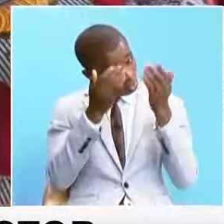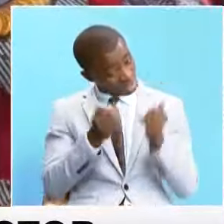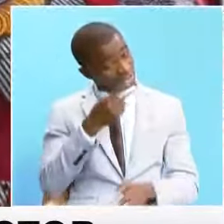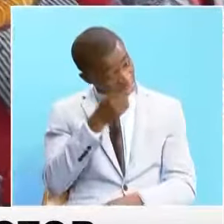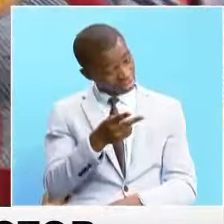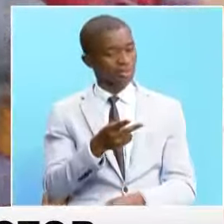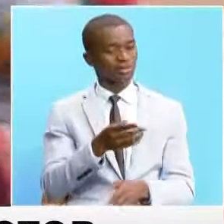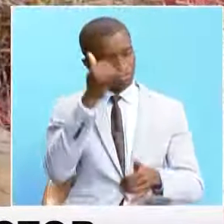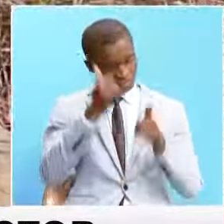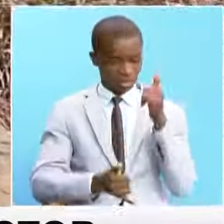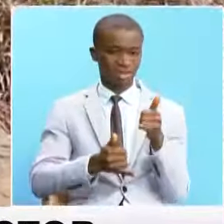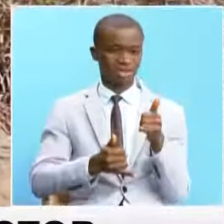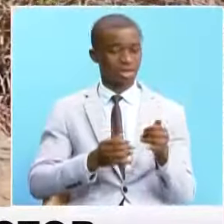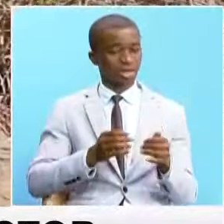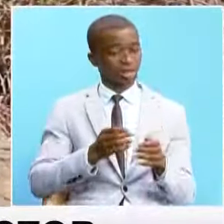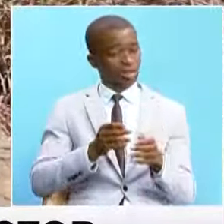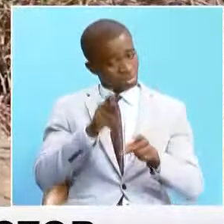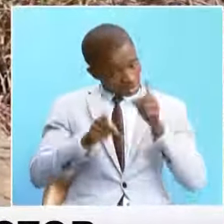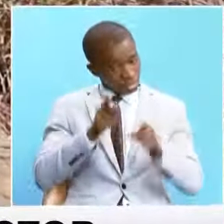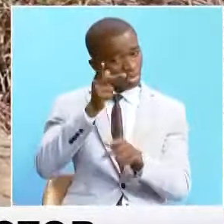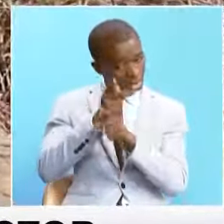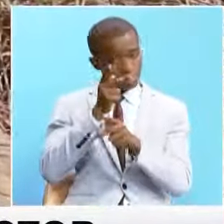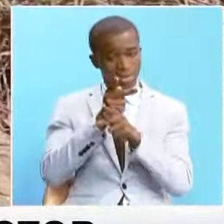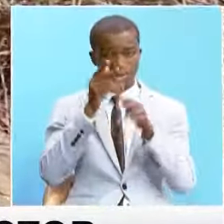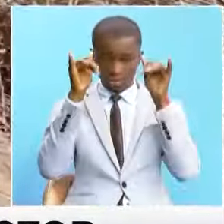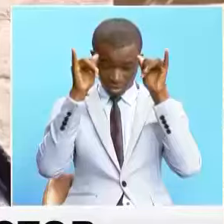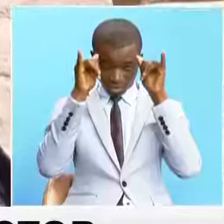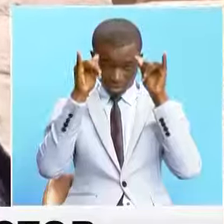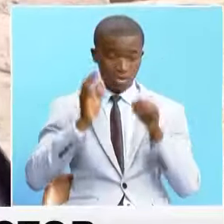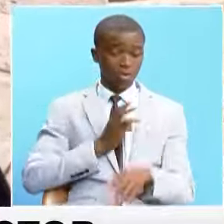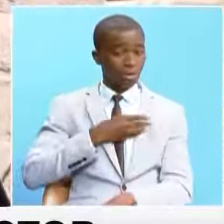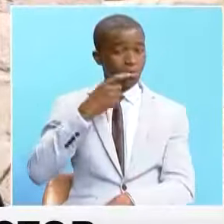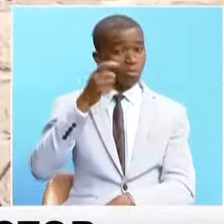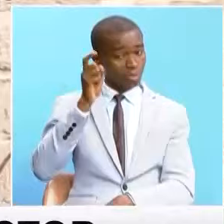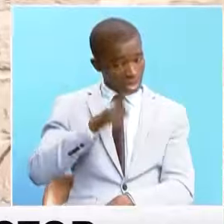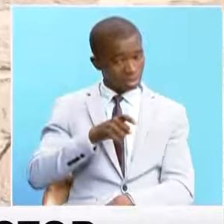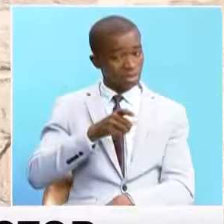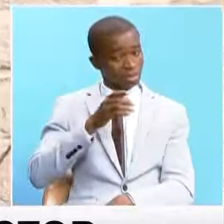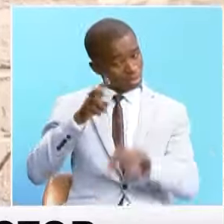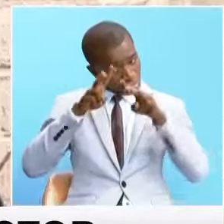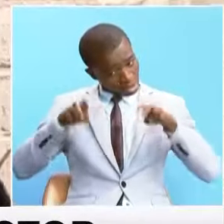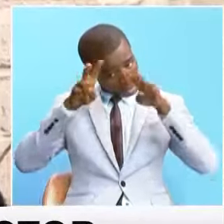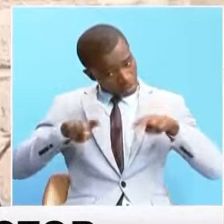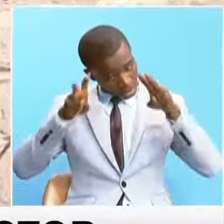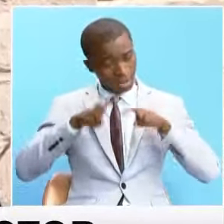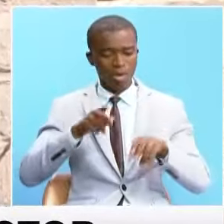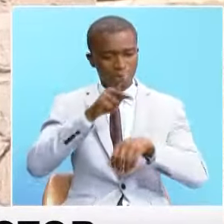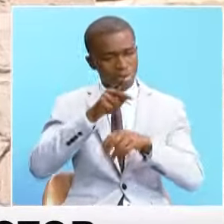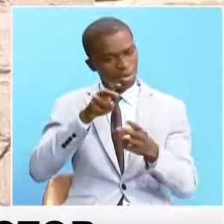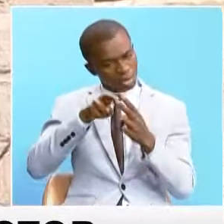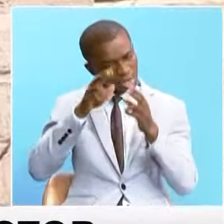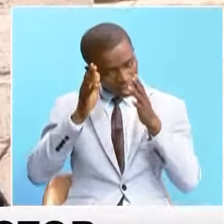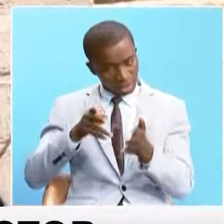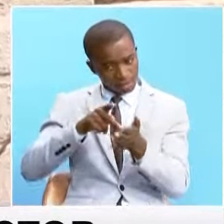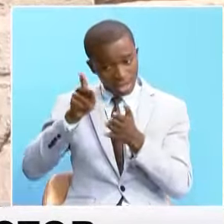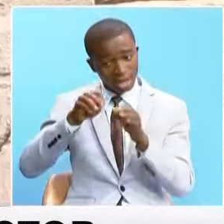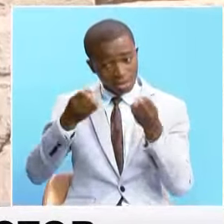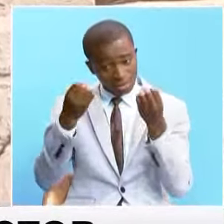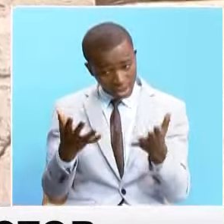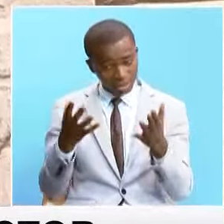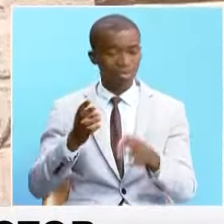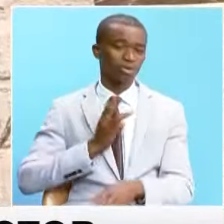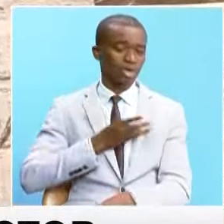keep cattle here, you've seen for yourself, that we look for this contractor and see how much this contractor was paid. Don't say we are following you because you didn't